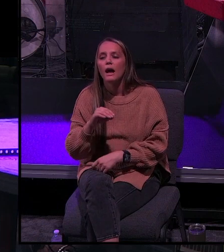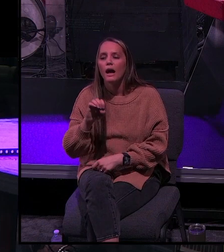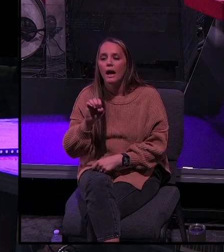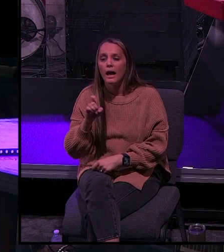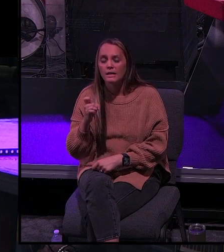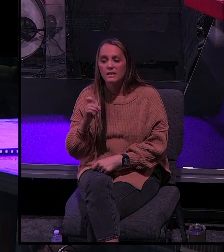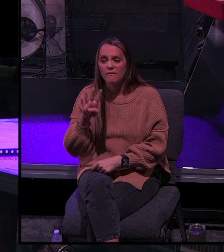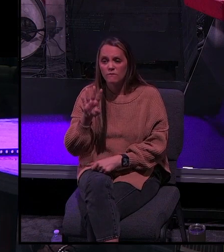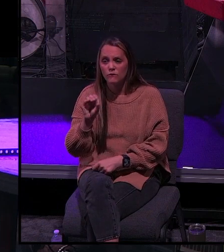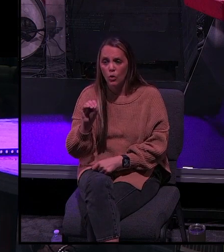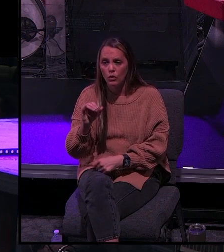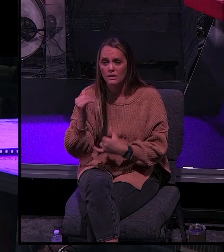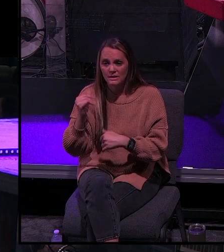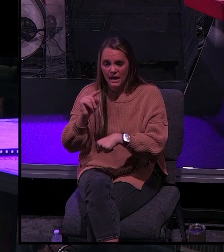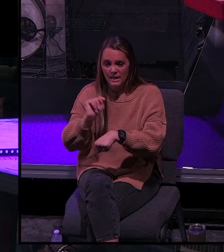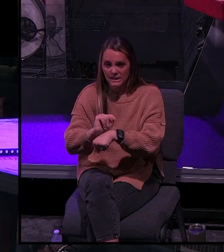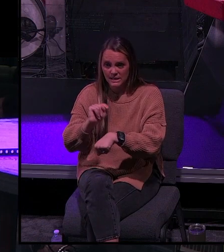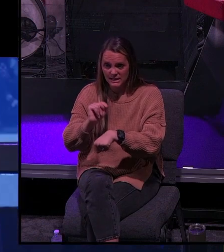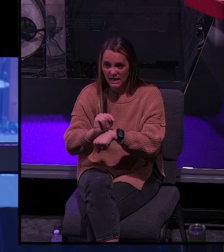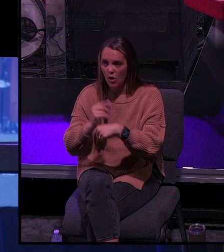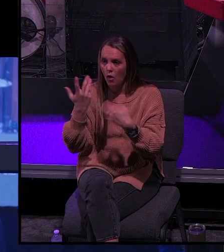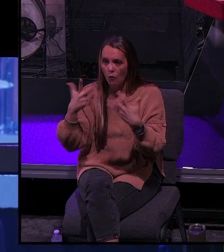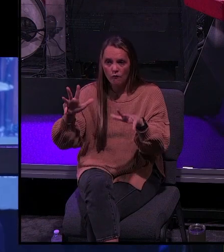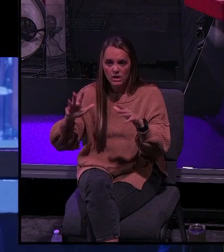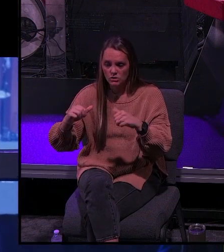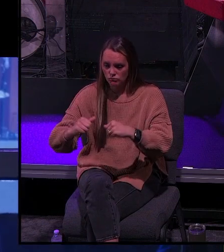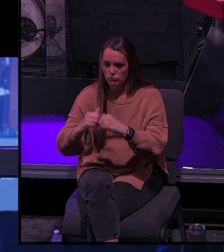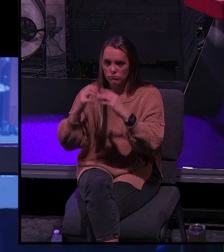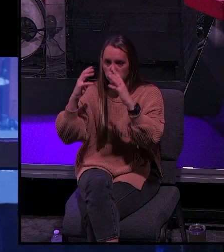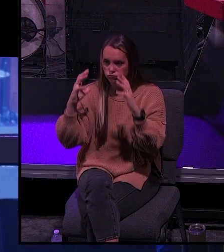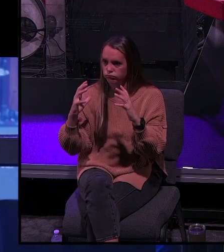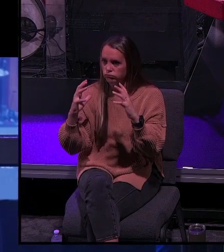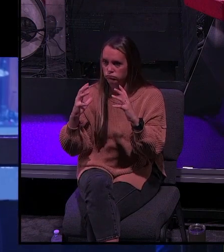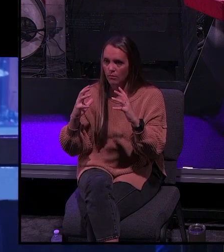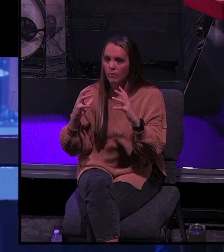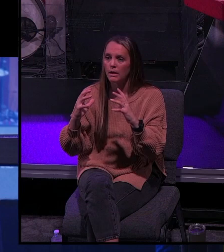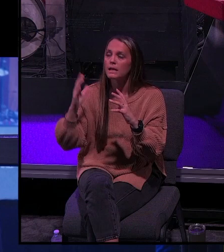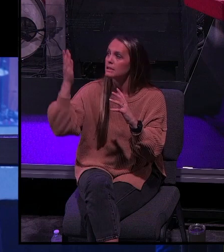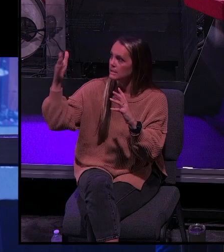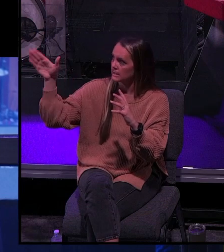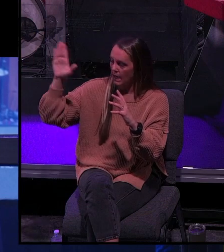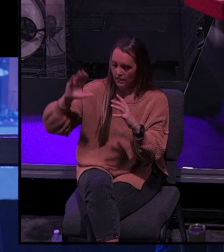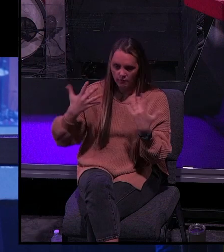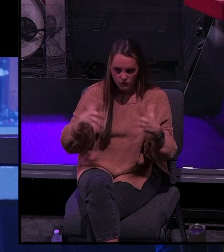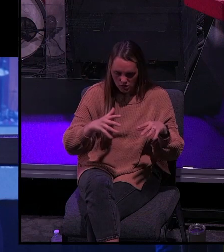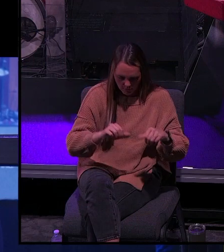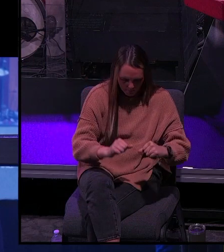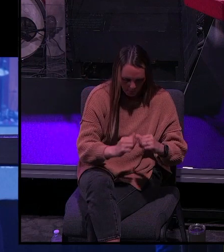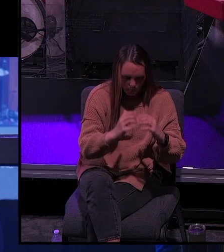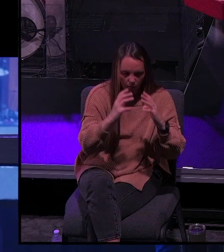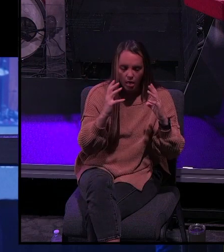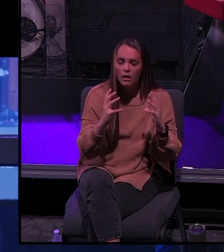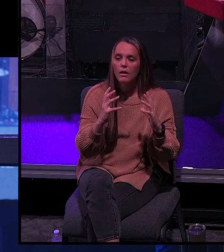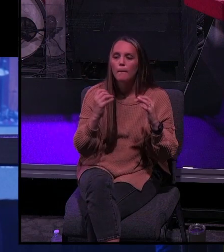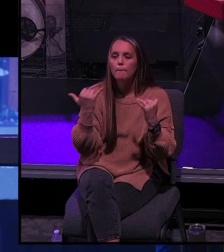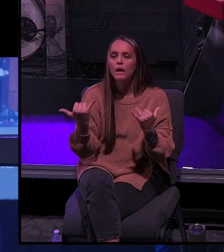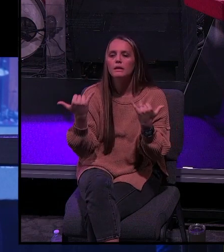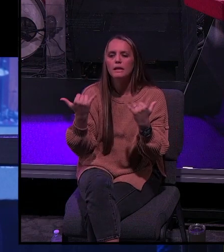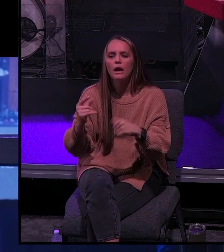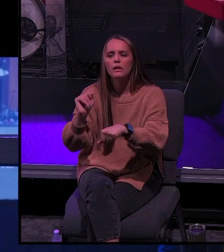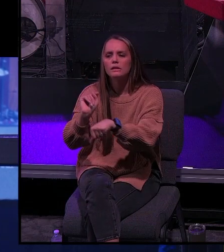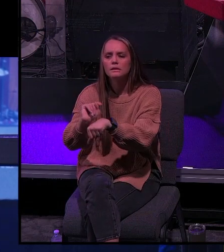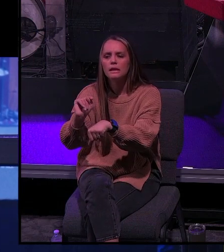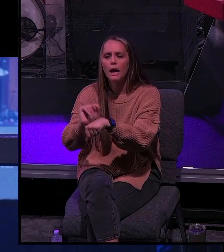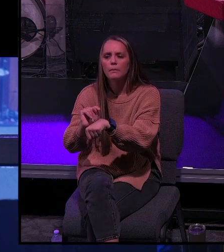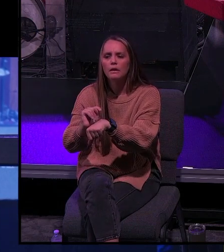the tabernacle has been constructed. All the work is done. They did exactly what God called them to do. They have now built this tabernacle, but the tabernacle is